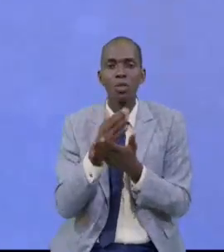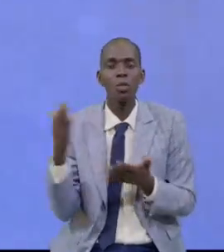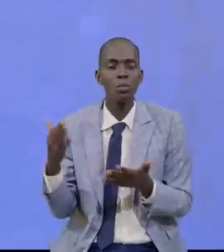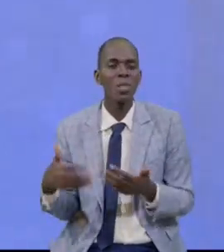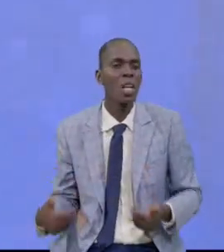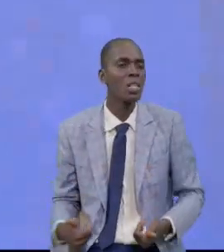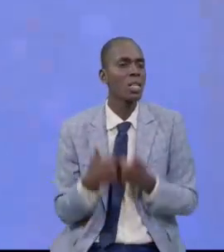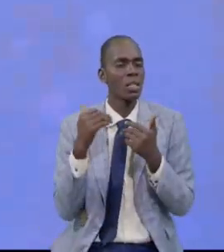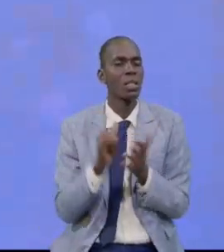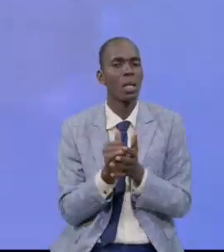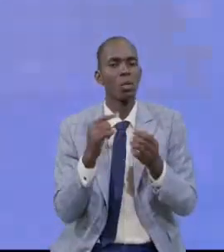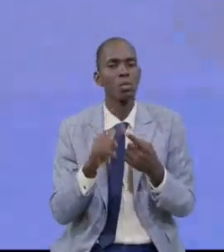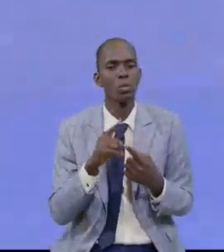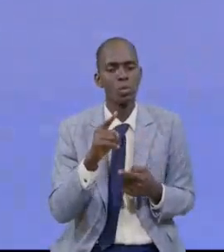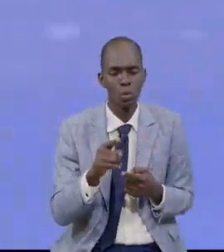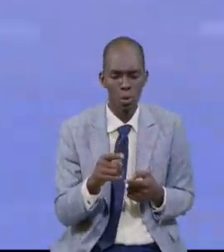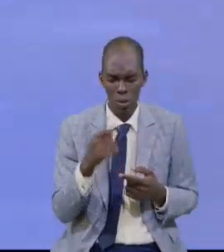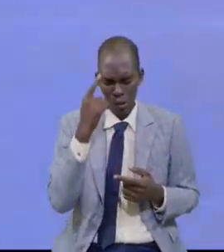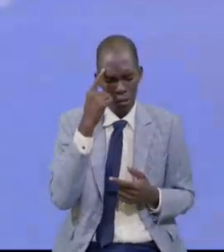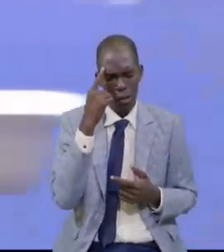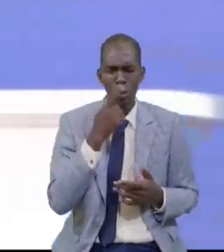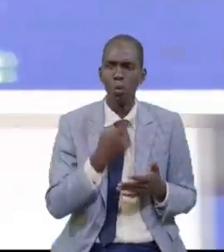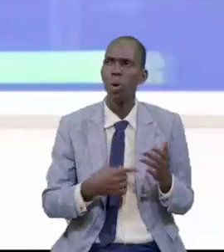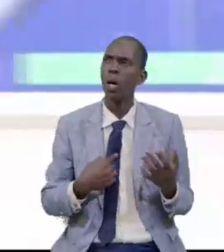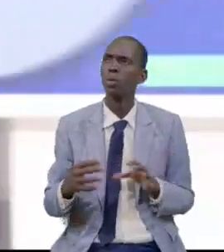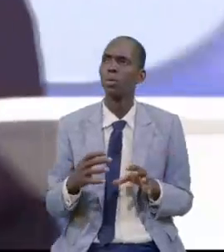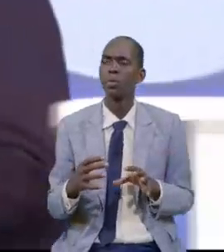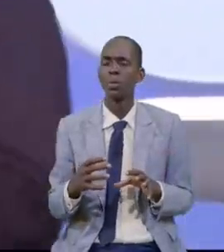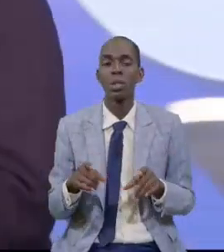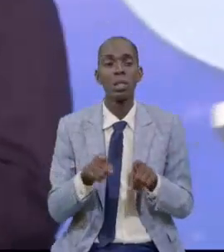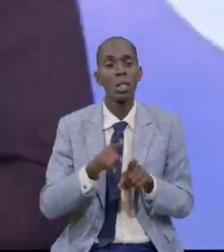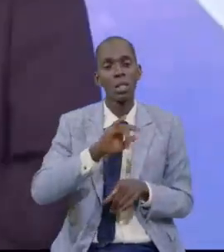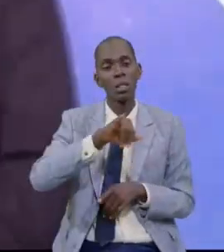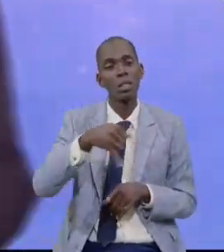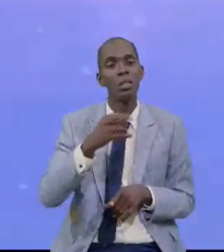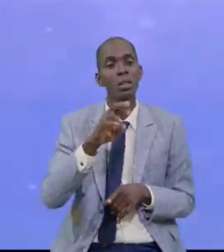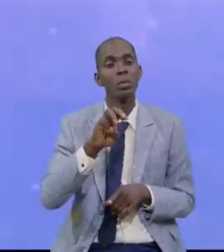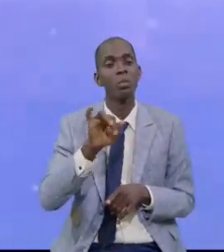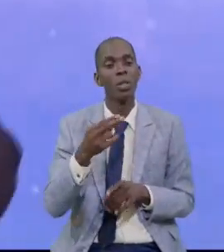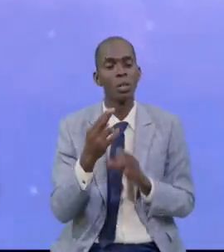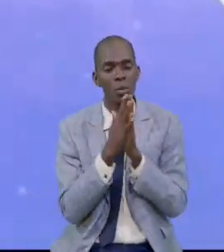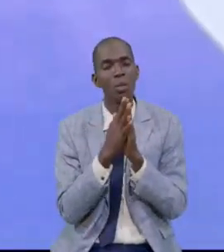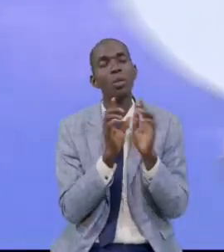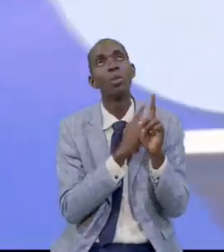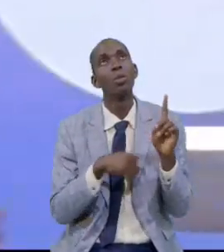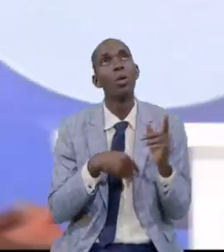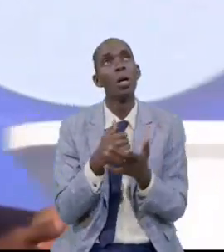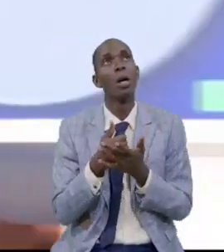all. Like Peter was thinking, Lord, help me. Like